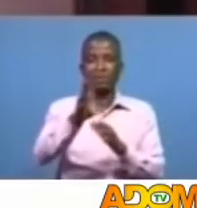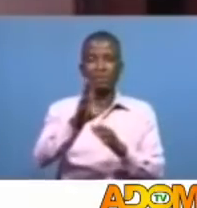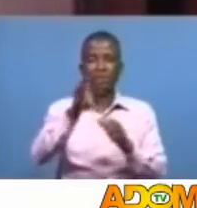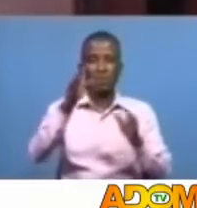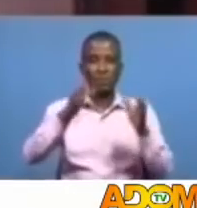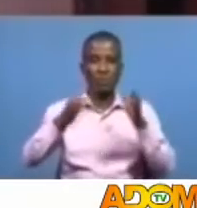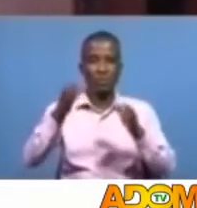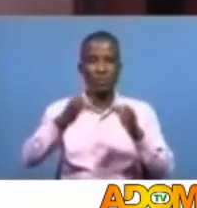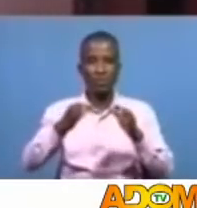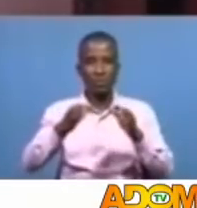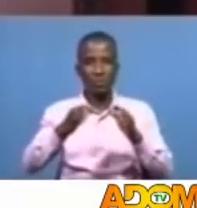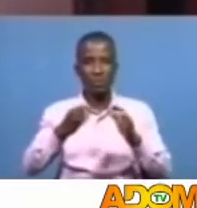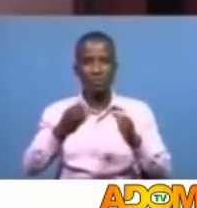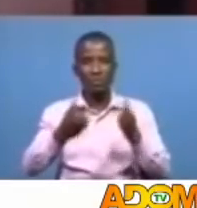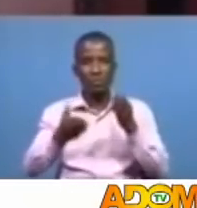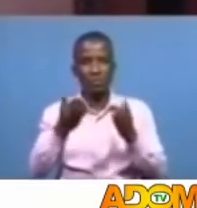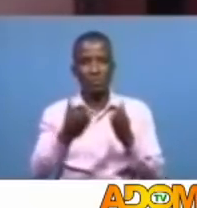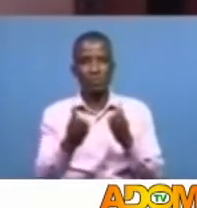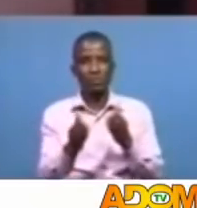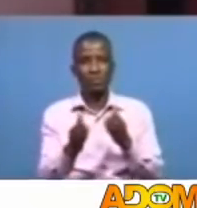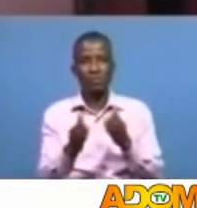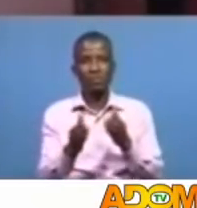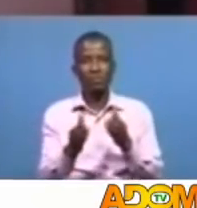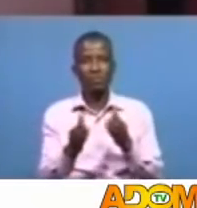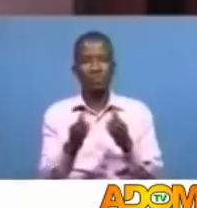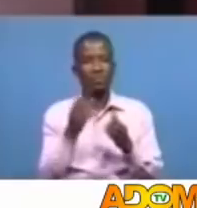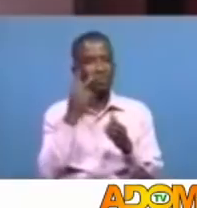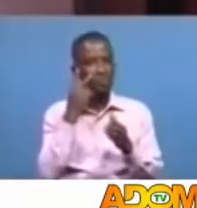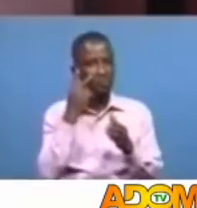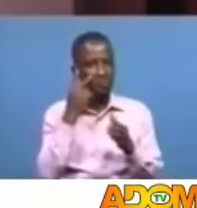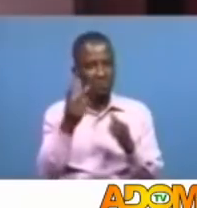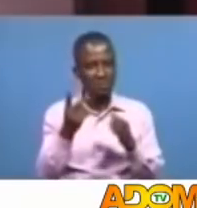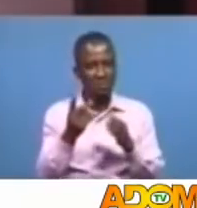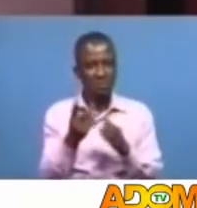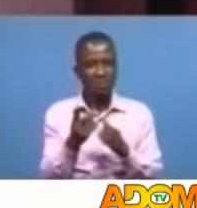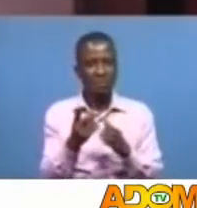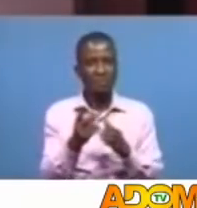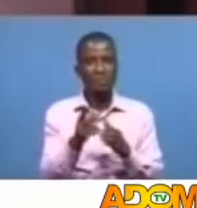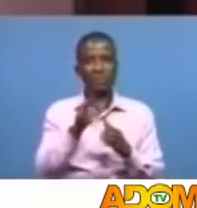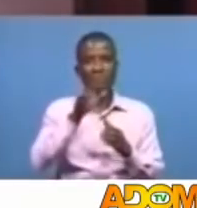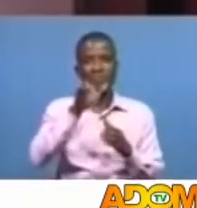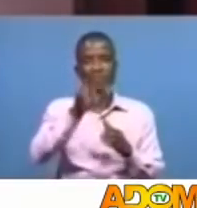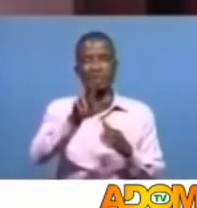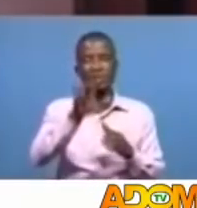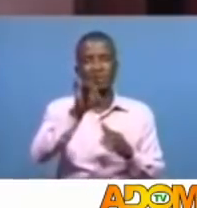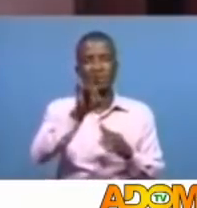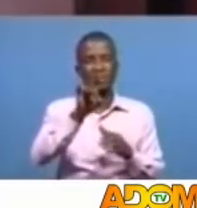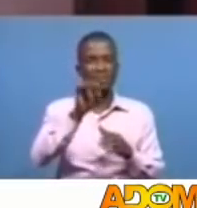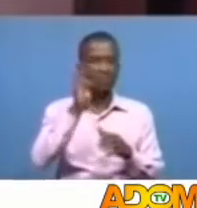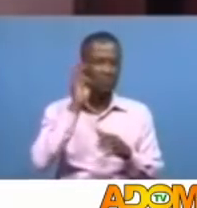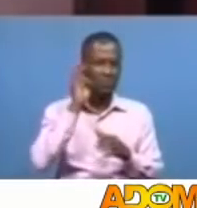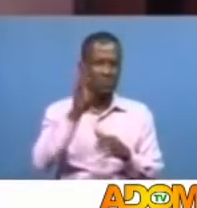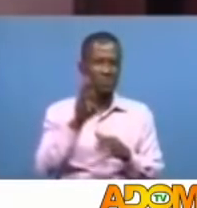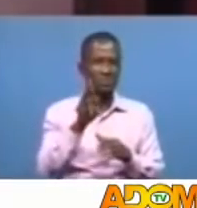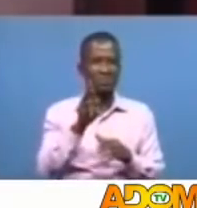the court could then look at Order 38, Rule